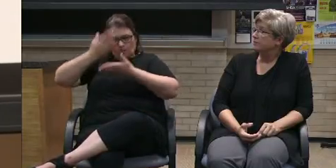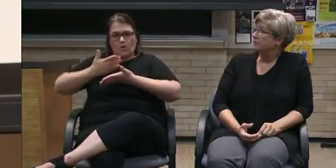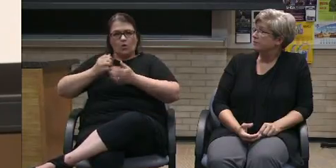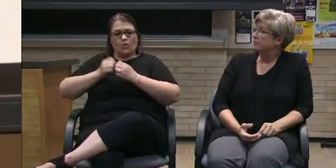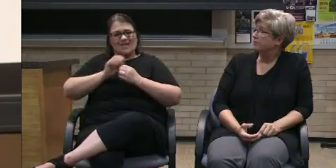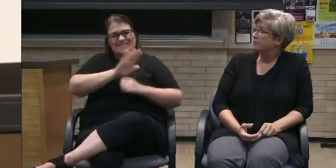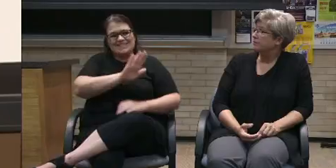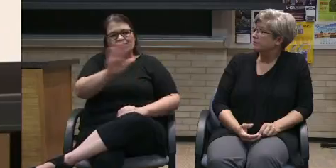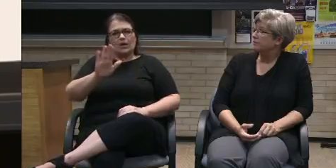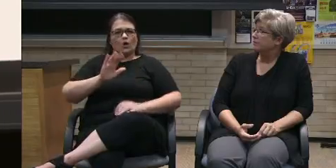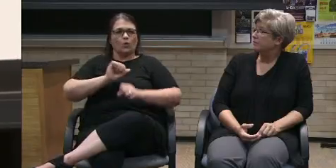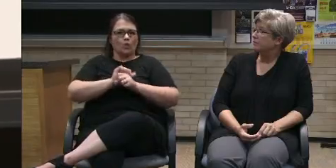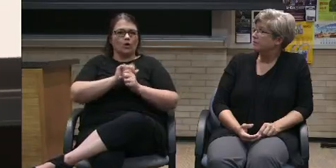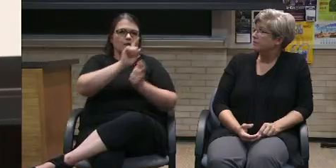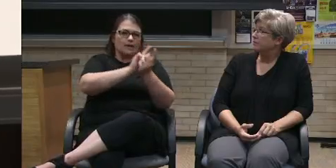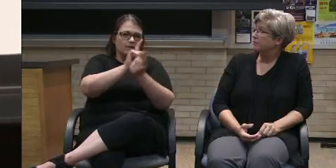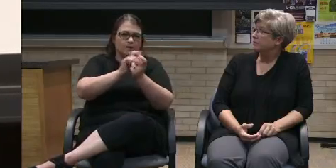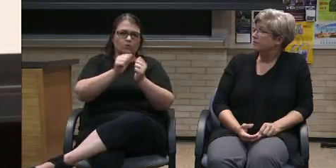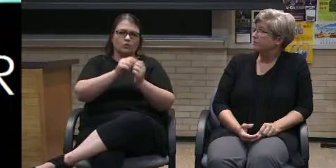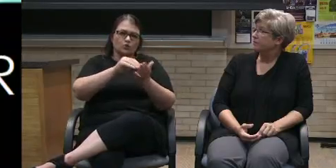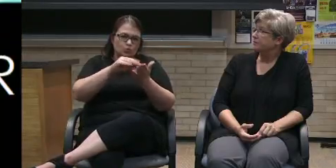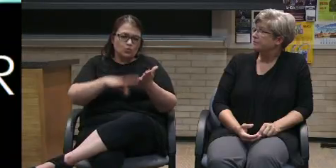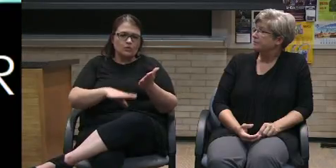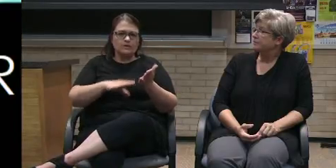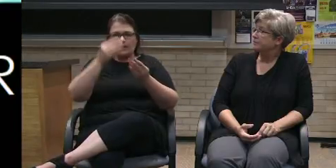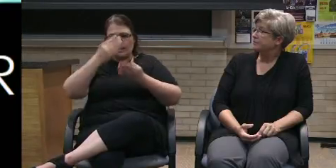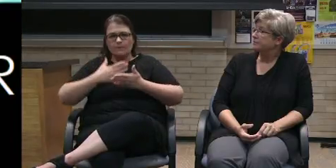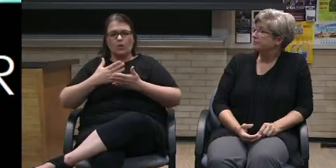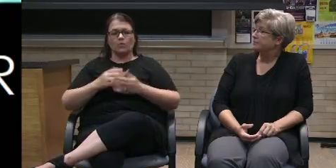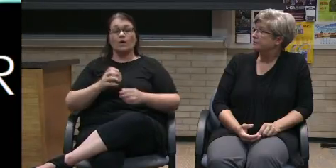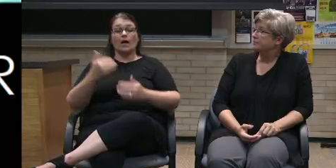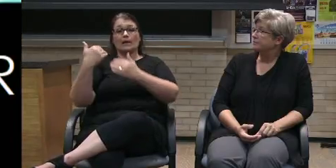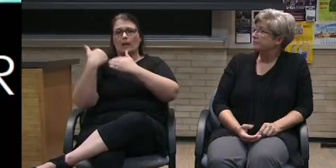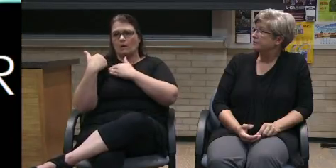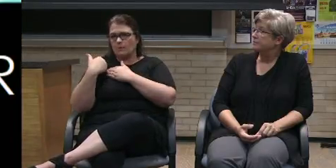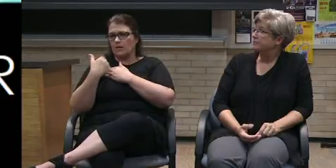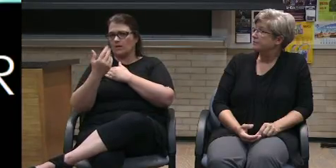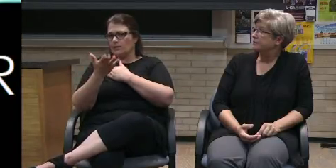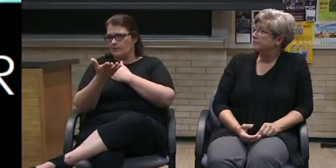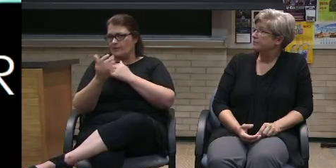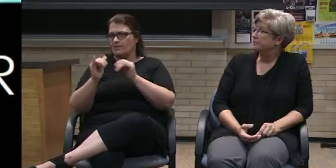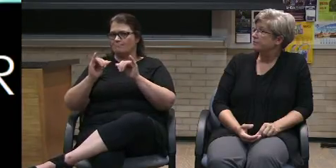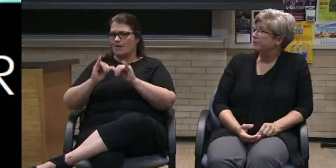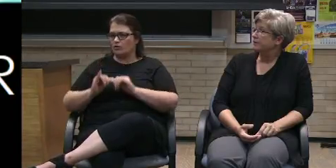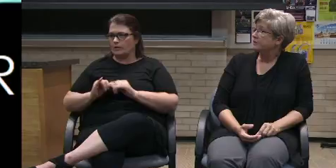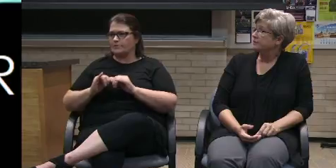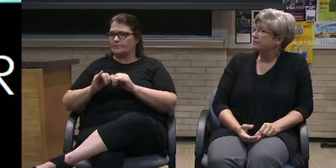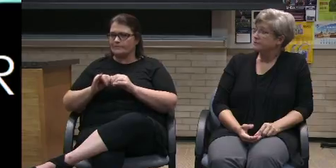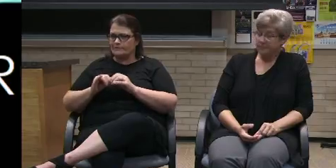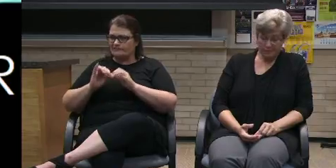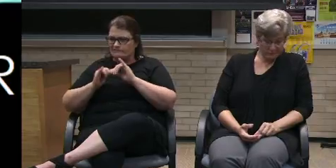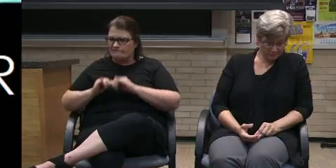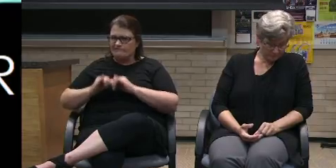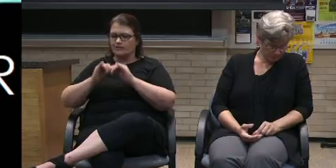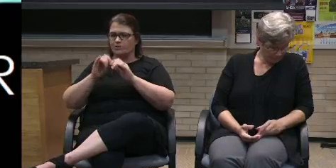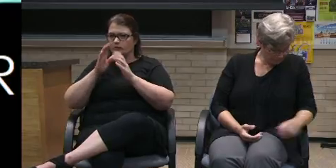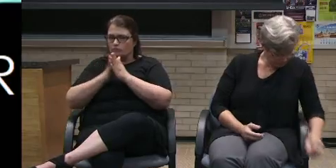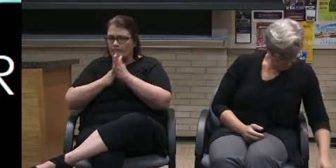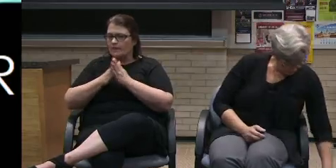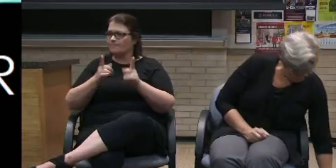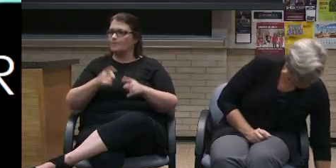that abiding concern. Accountability, metrics, metric-driven. Relevant culturally, I think we need to do work, and we do